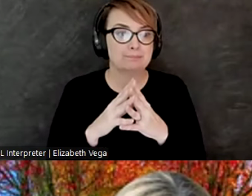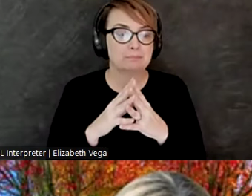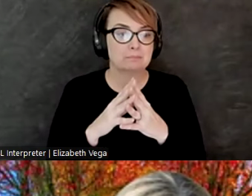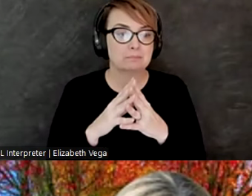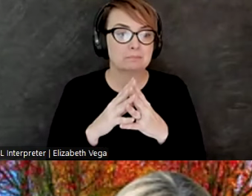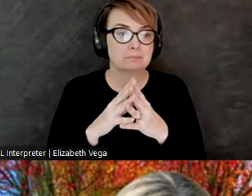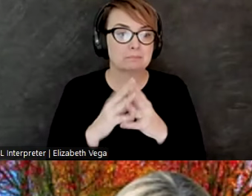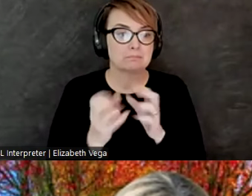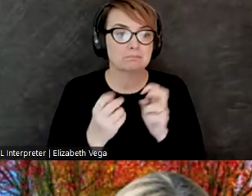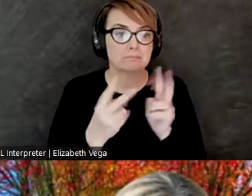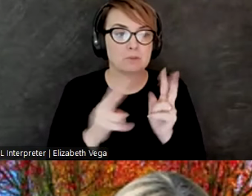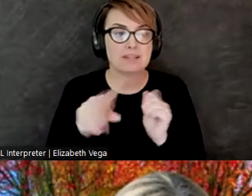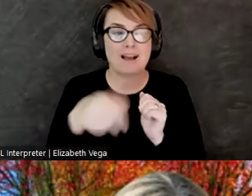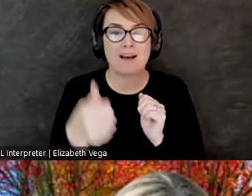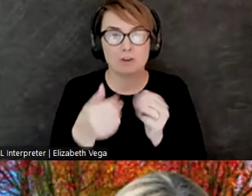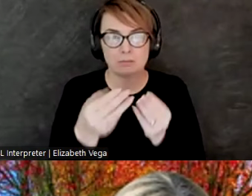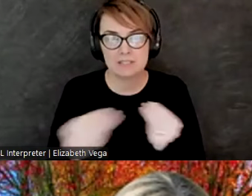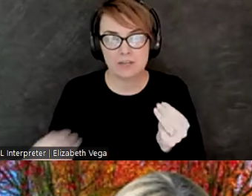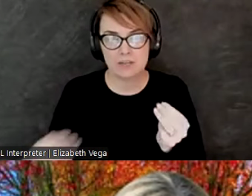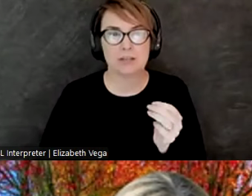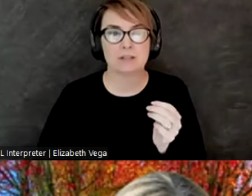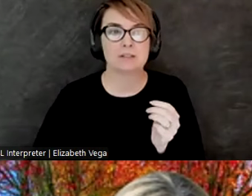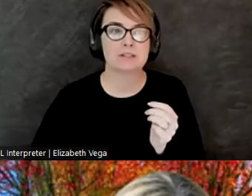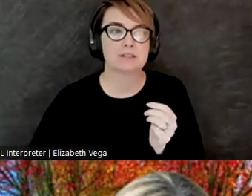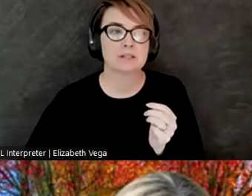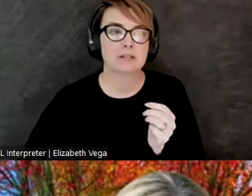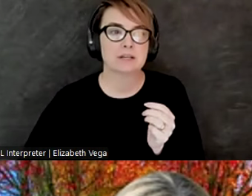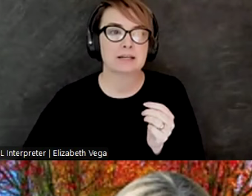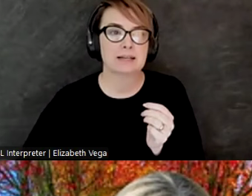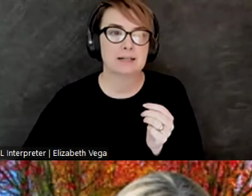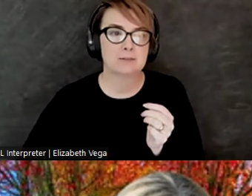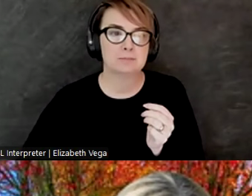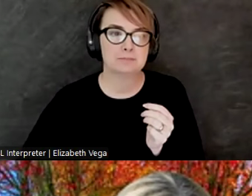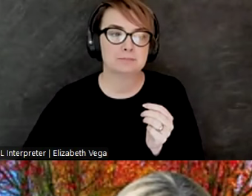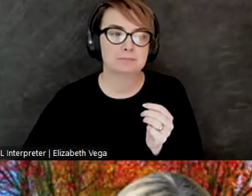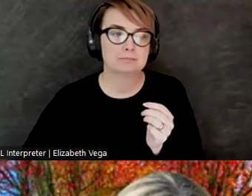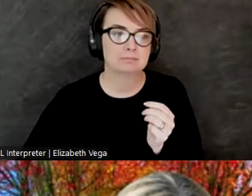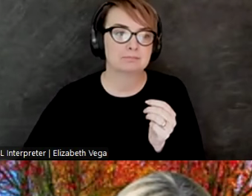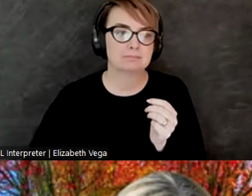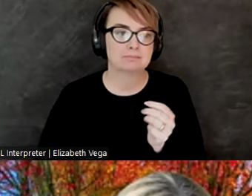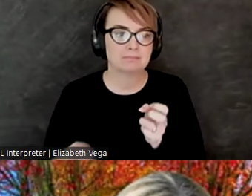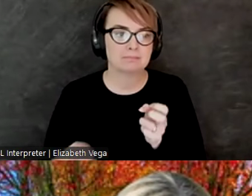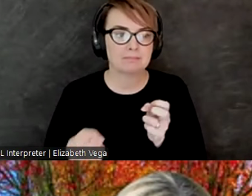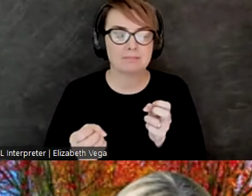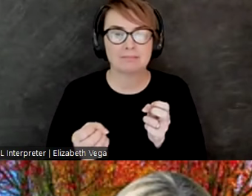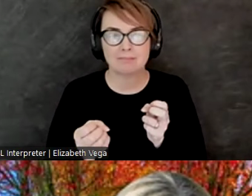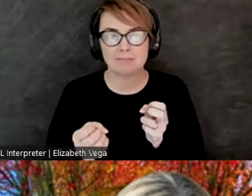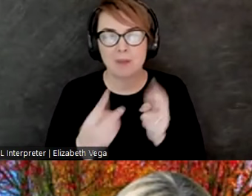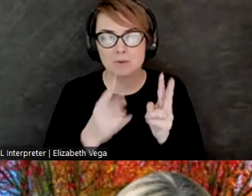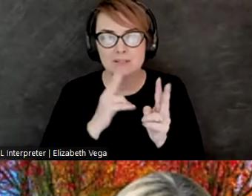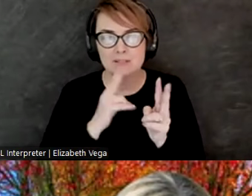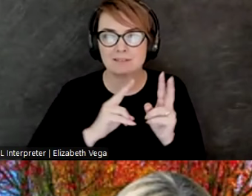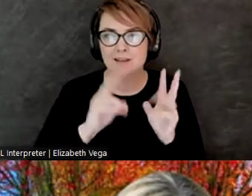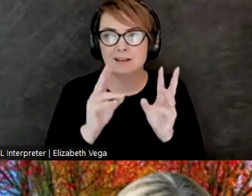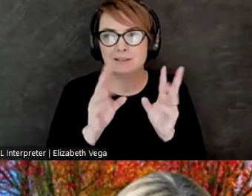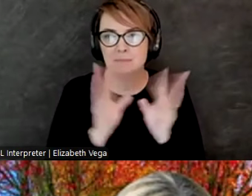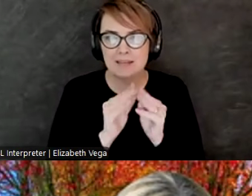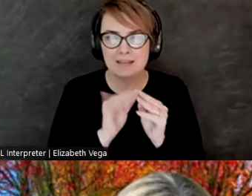posting other materials. Hosting a meeting that is available to members of the public, having a physical location if there's going to